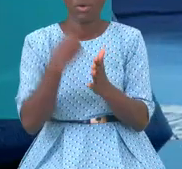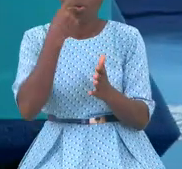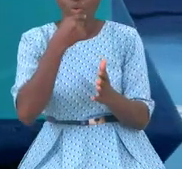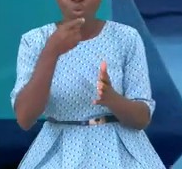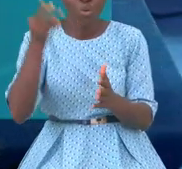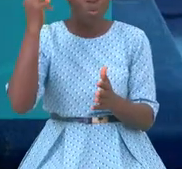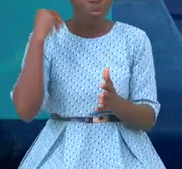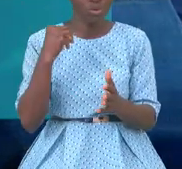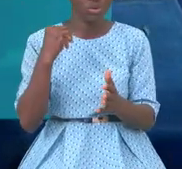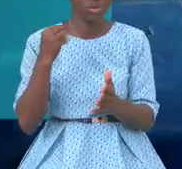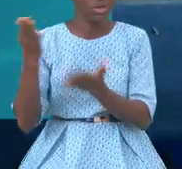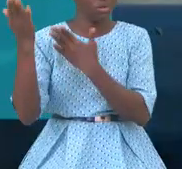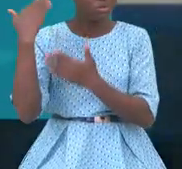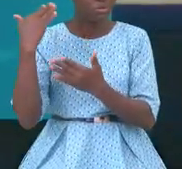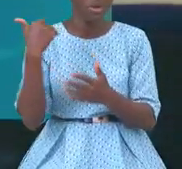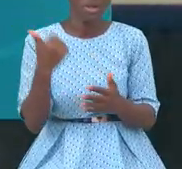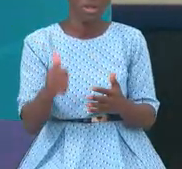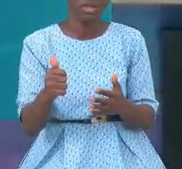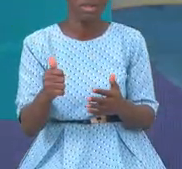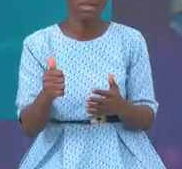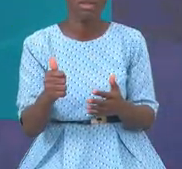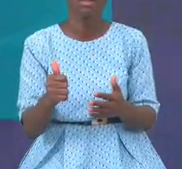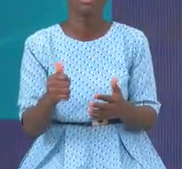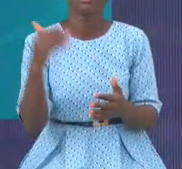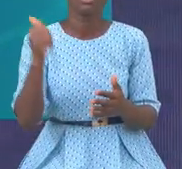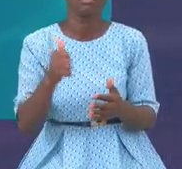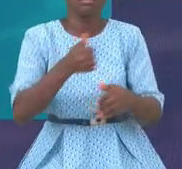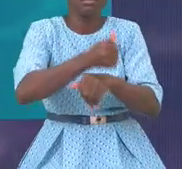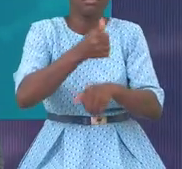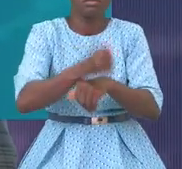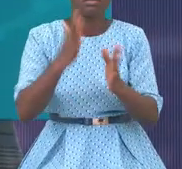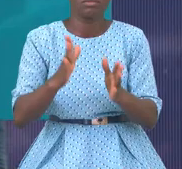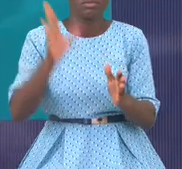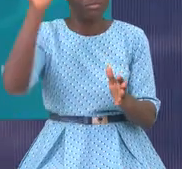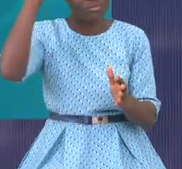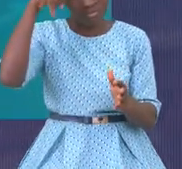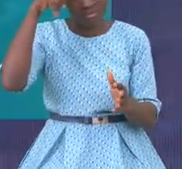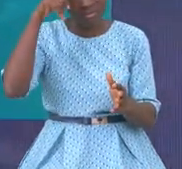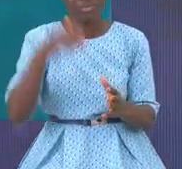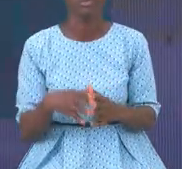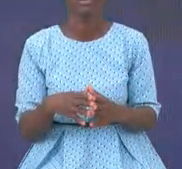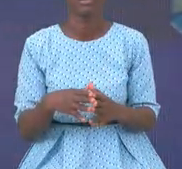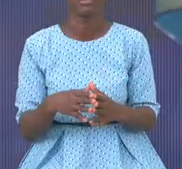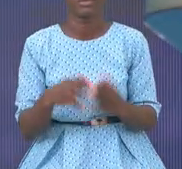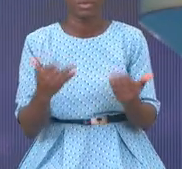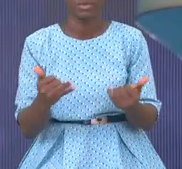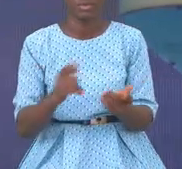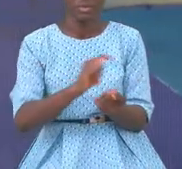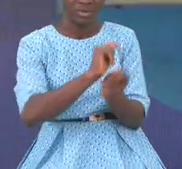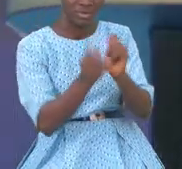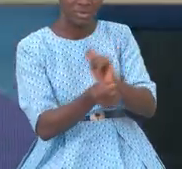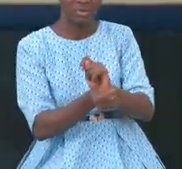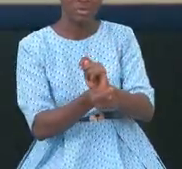is Saul, transformed to become Paul. Here is Saul,